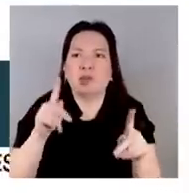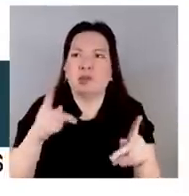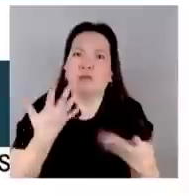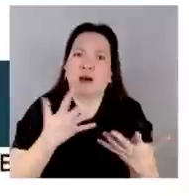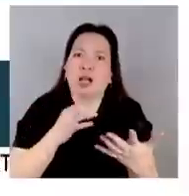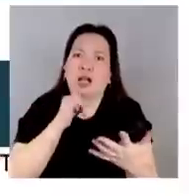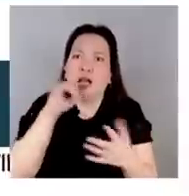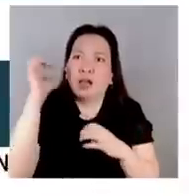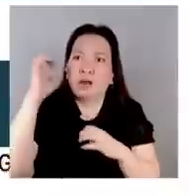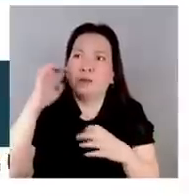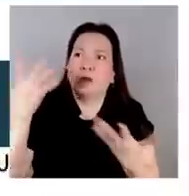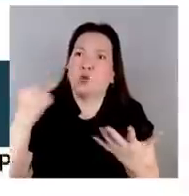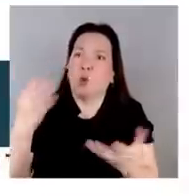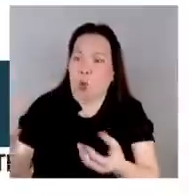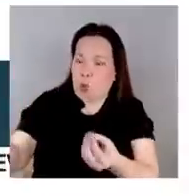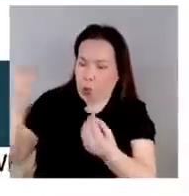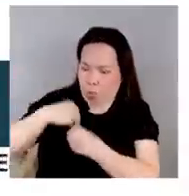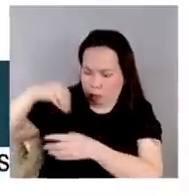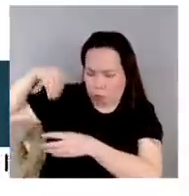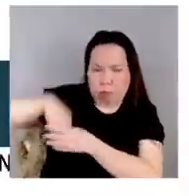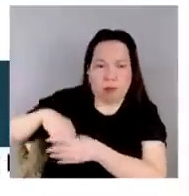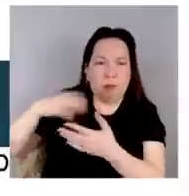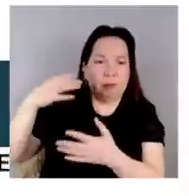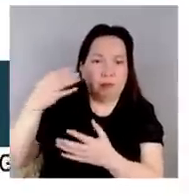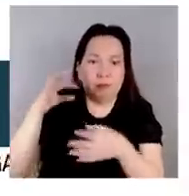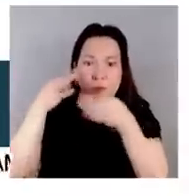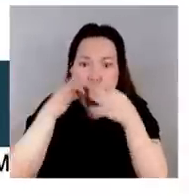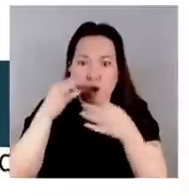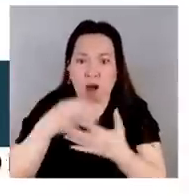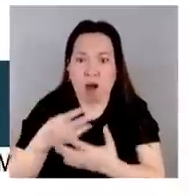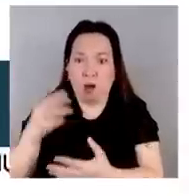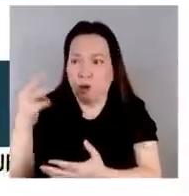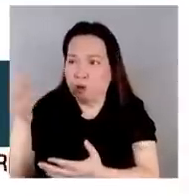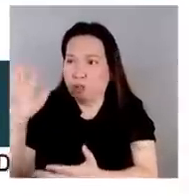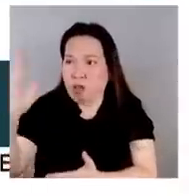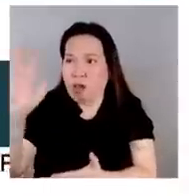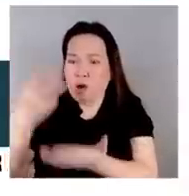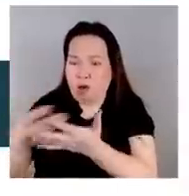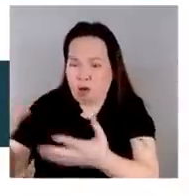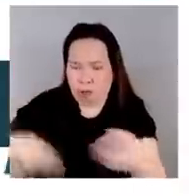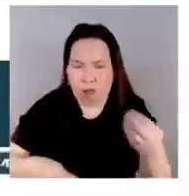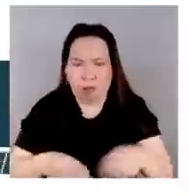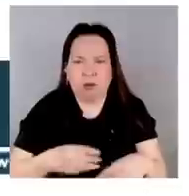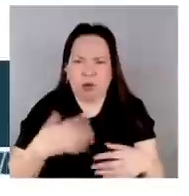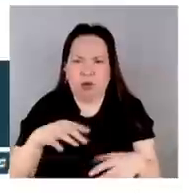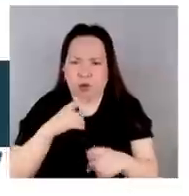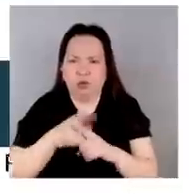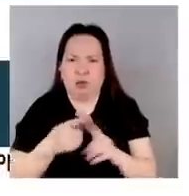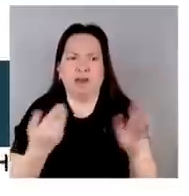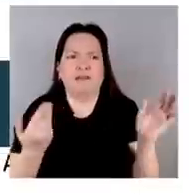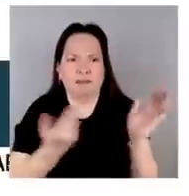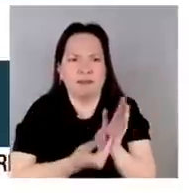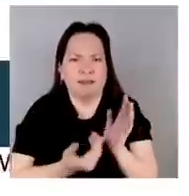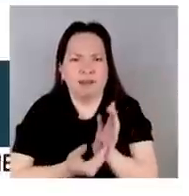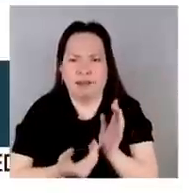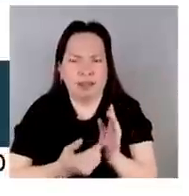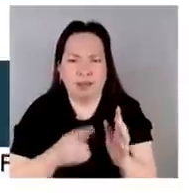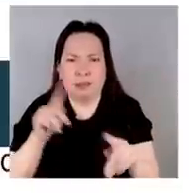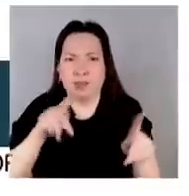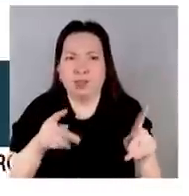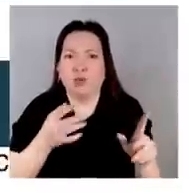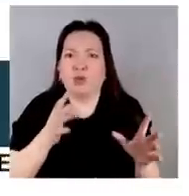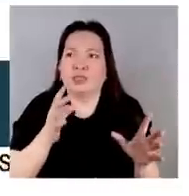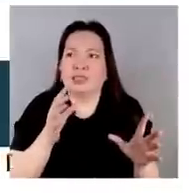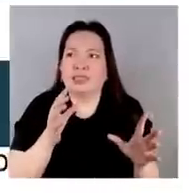drugs planted on them, weapons planted on them. You know, we ourselves have done our own investigations, which have shown the extent to which